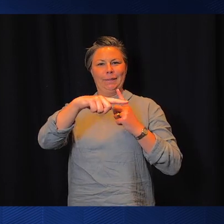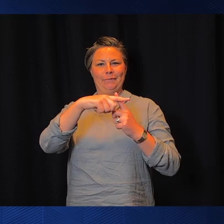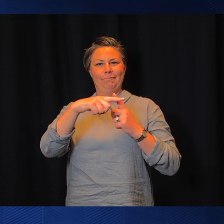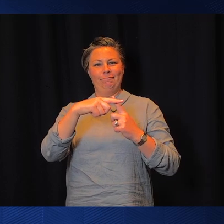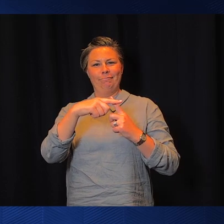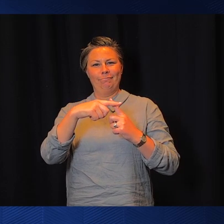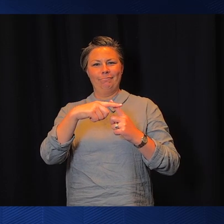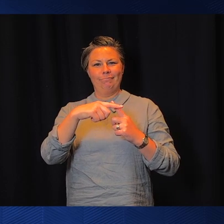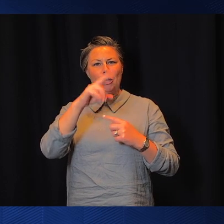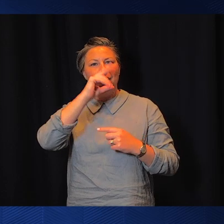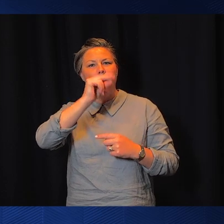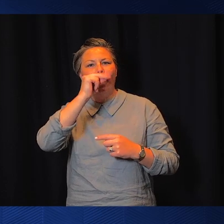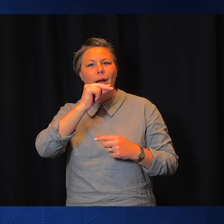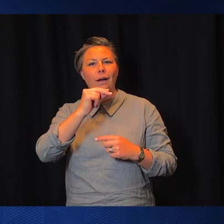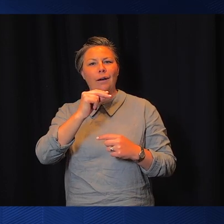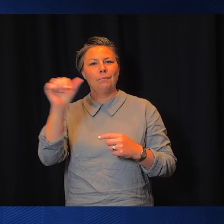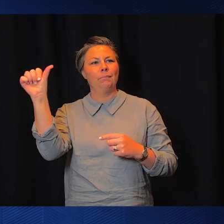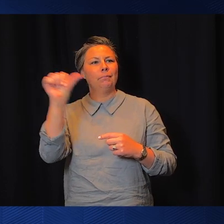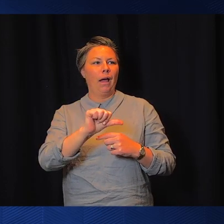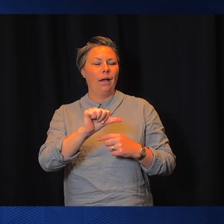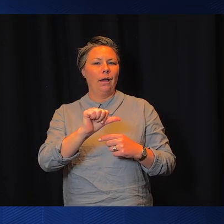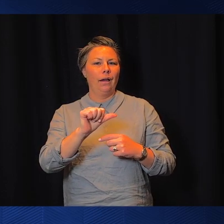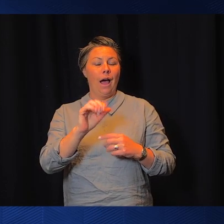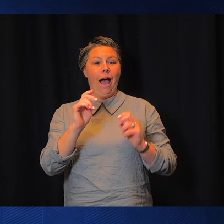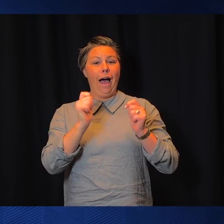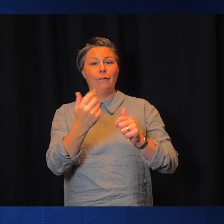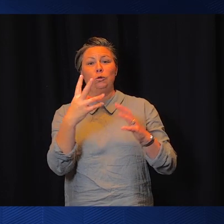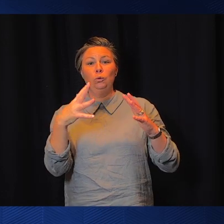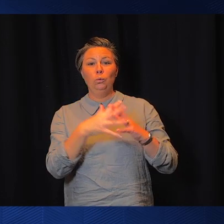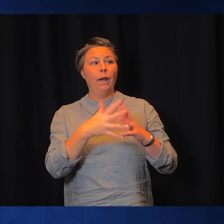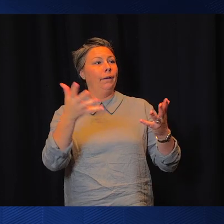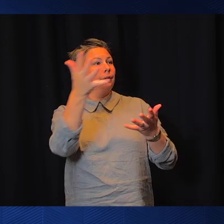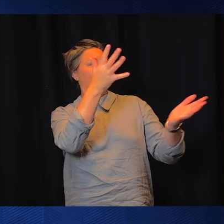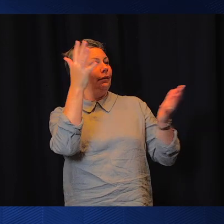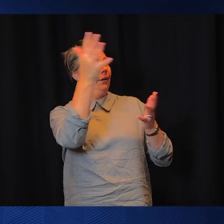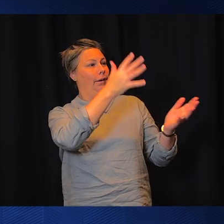or not children, but youths, everybody was back to their phones. But there was a